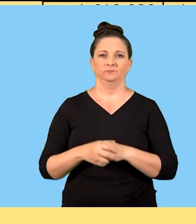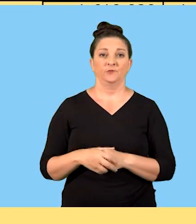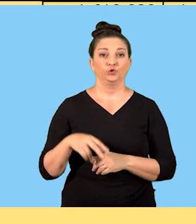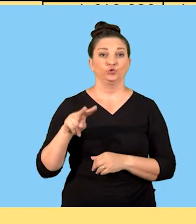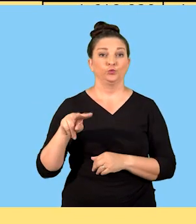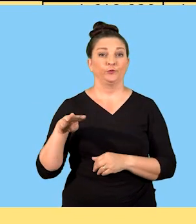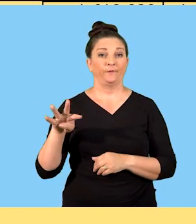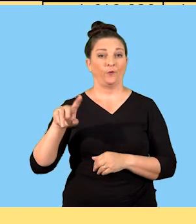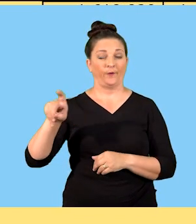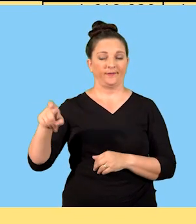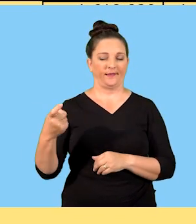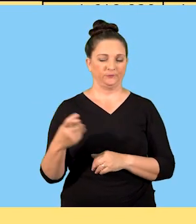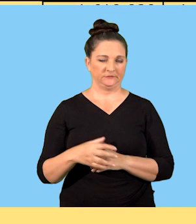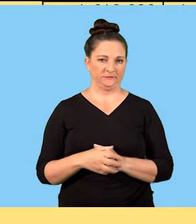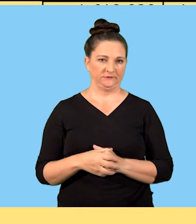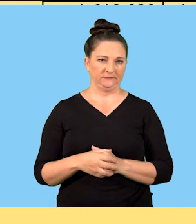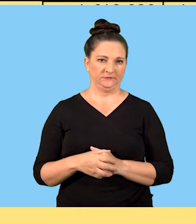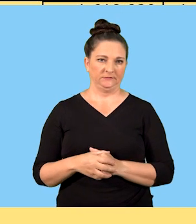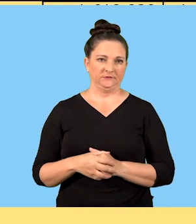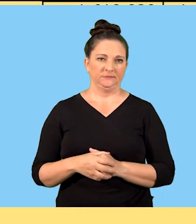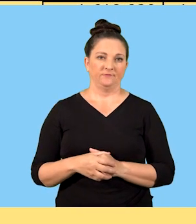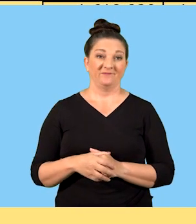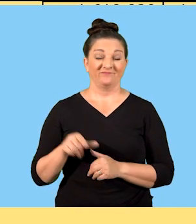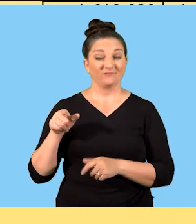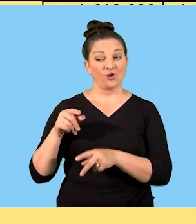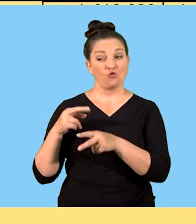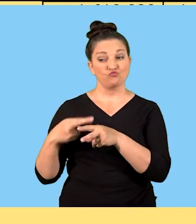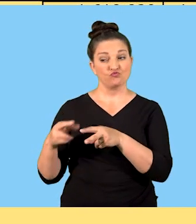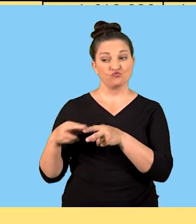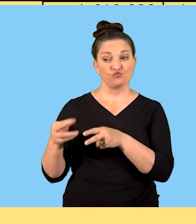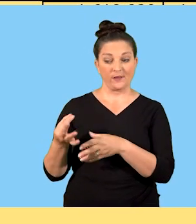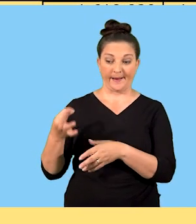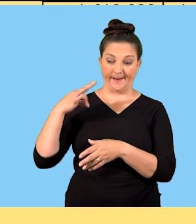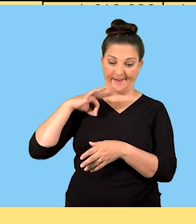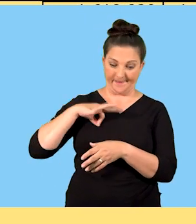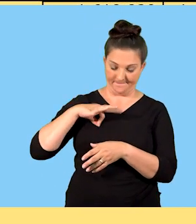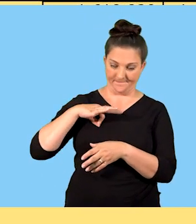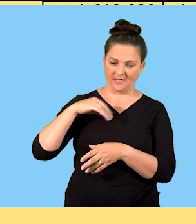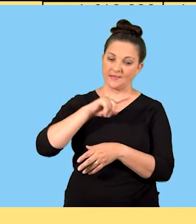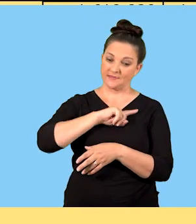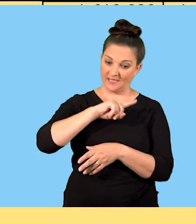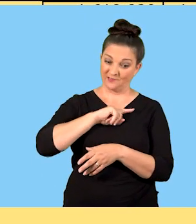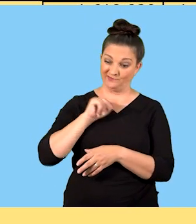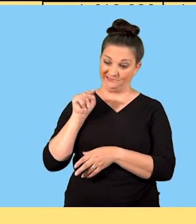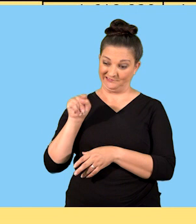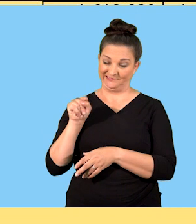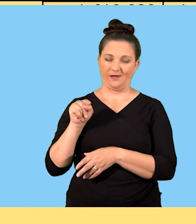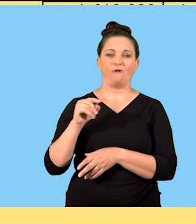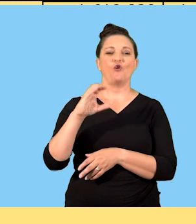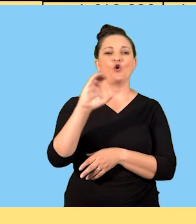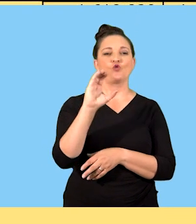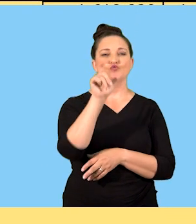income, which is 24,000. There, you see, rent income, 24,000. So I bring it now to the